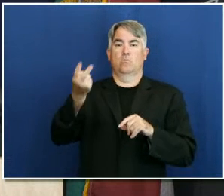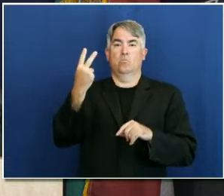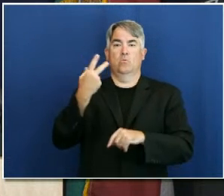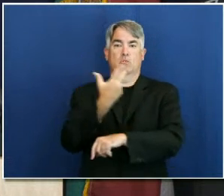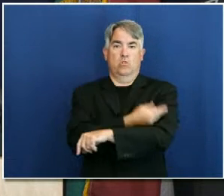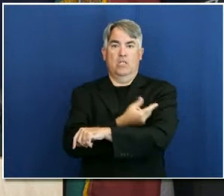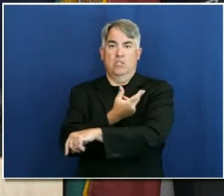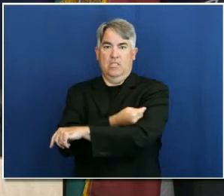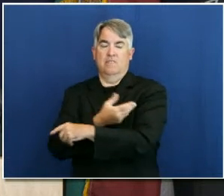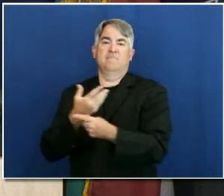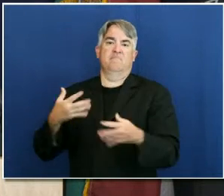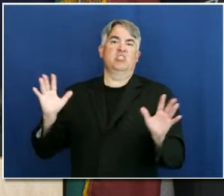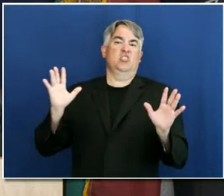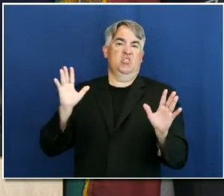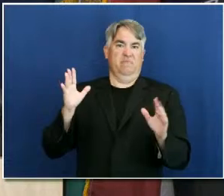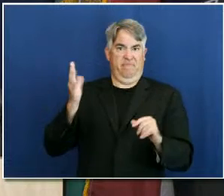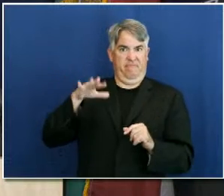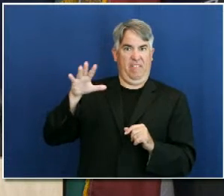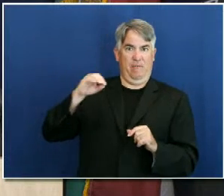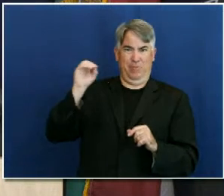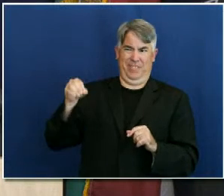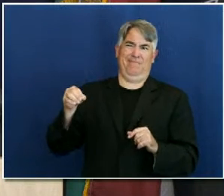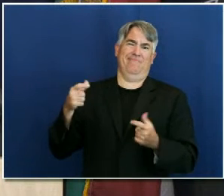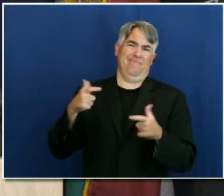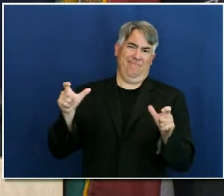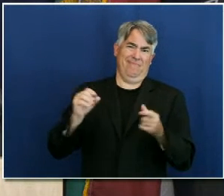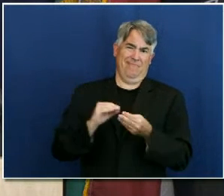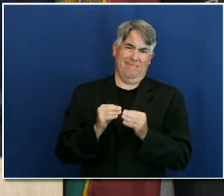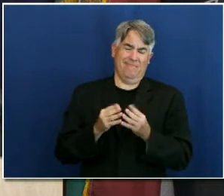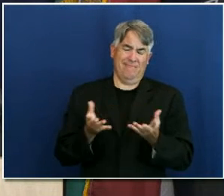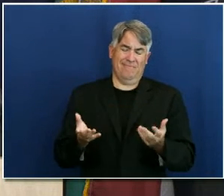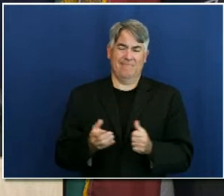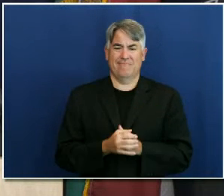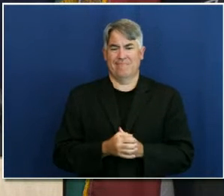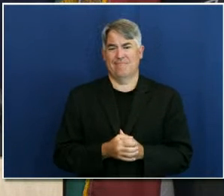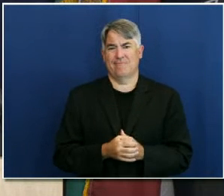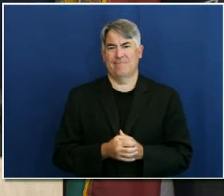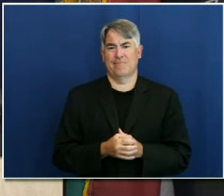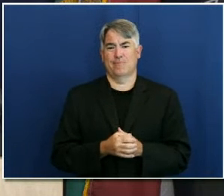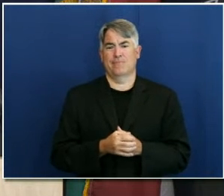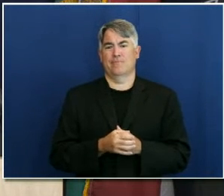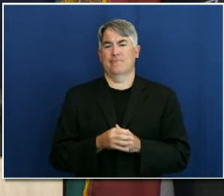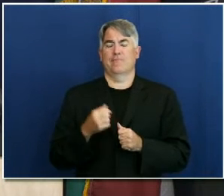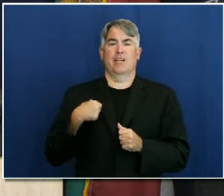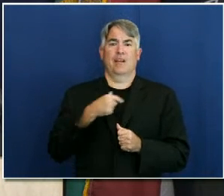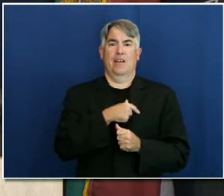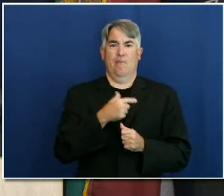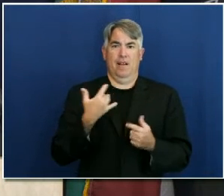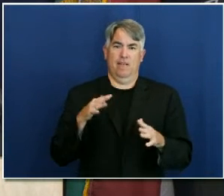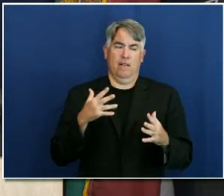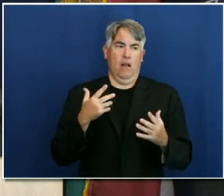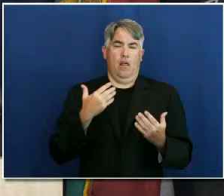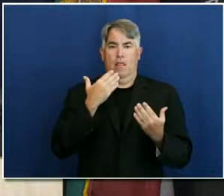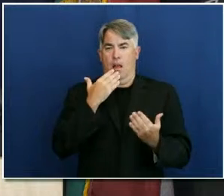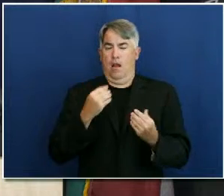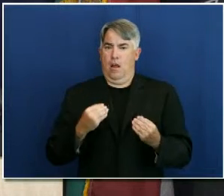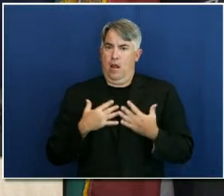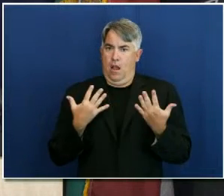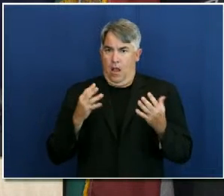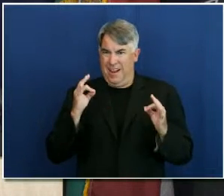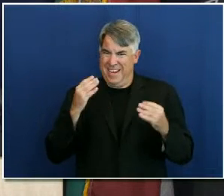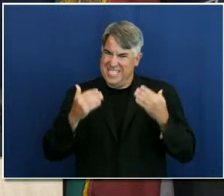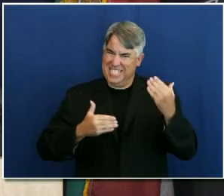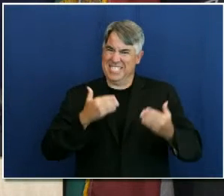are encouraged by the progress that we're making and what we were seeing, particularly as we approach almost 2 million San Diegans being